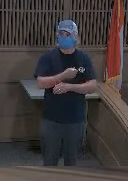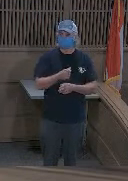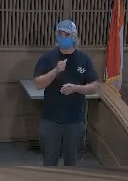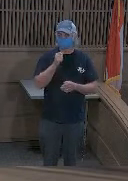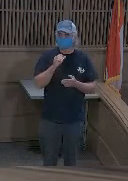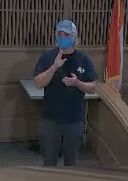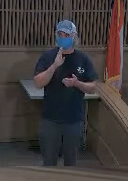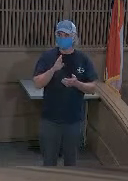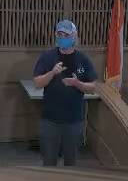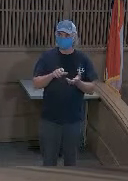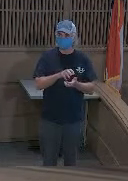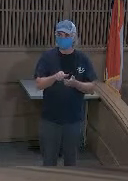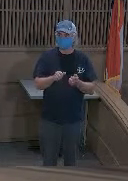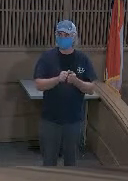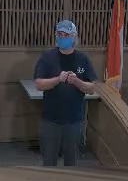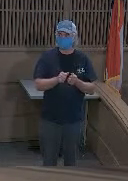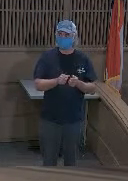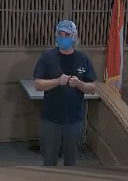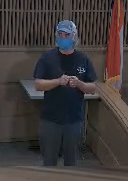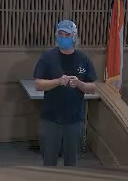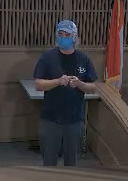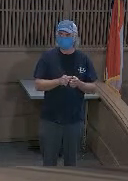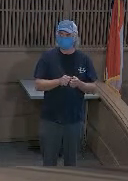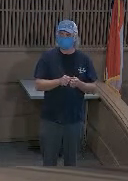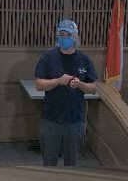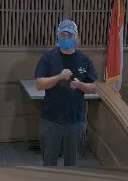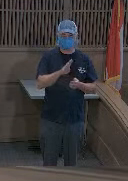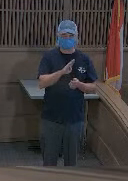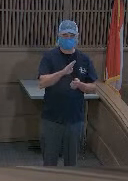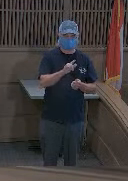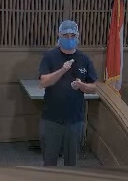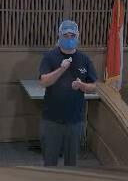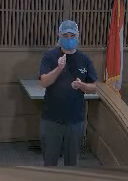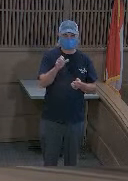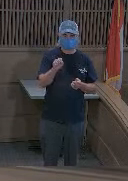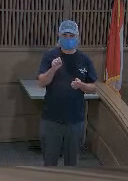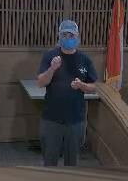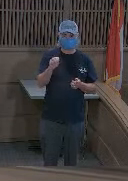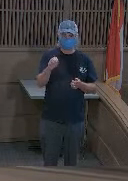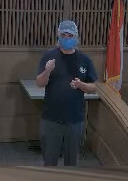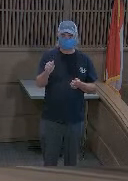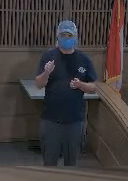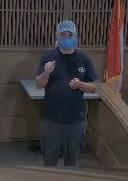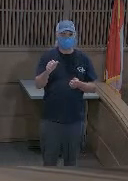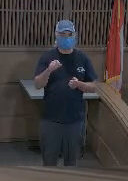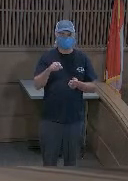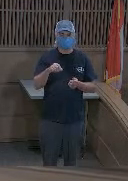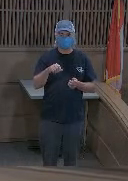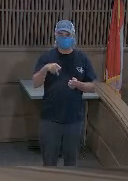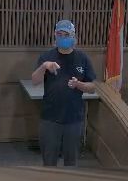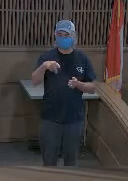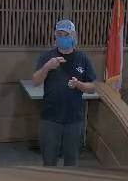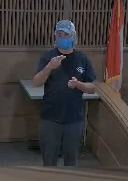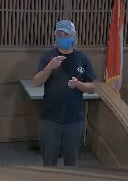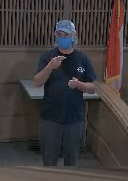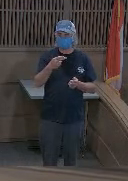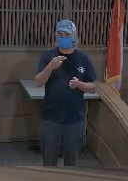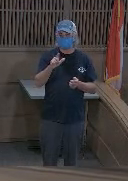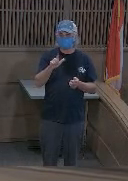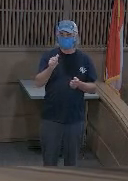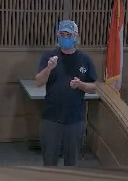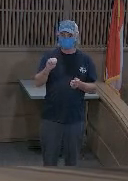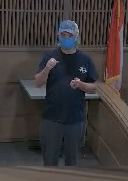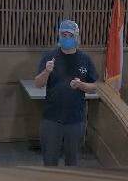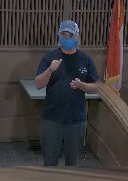with recombinant or plasma from patients who have had the disease. Monoclonal antibody infusion is not a